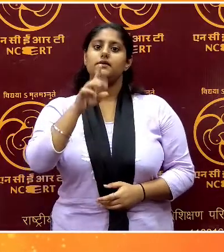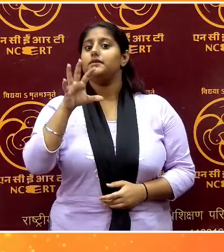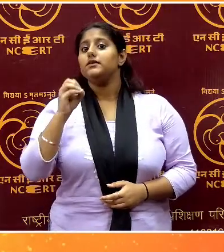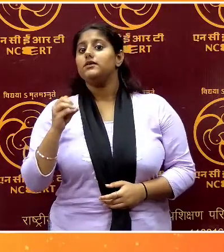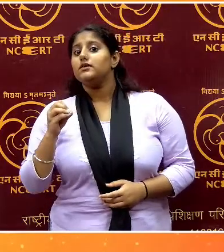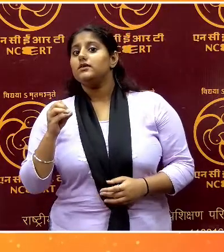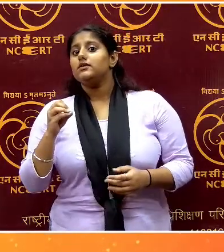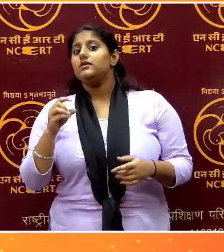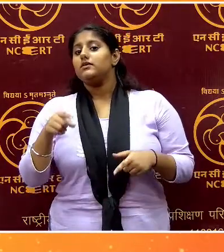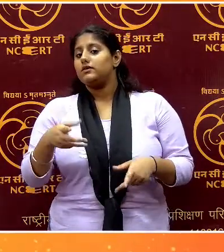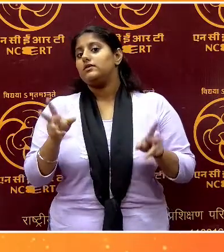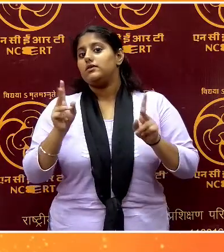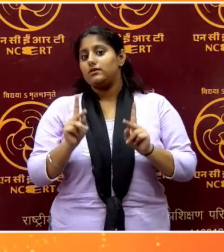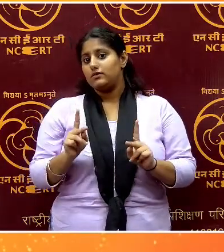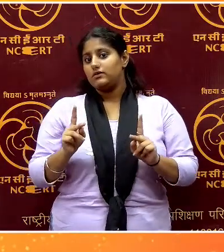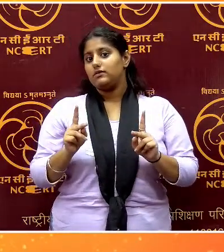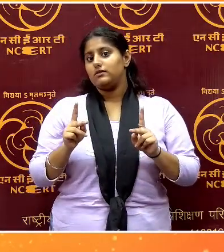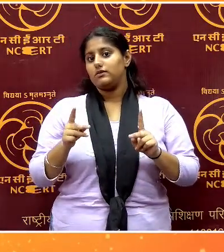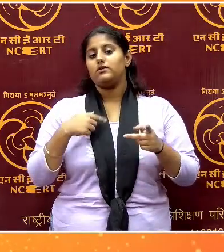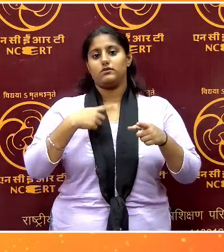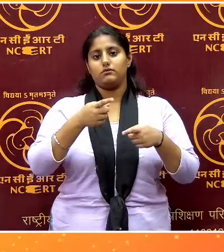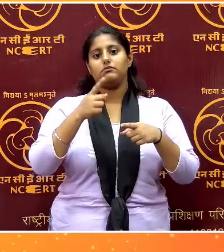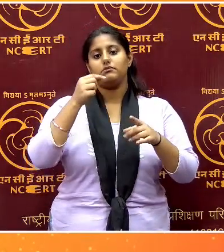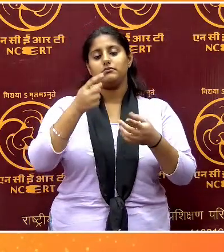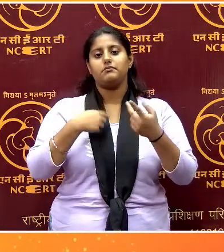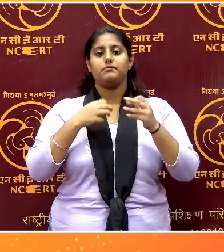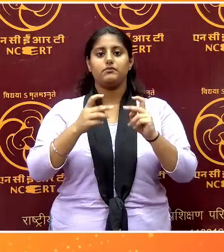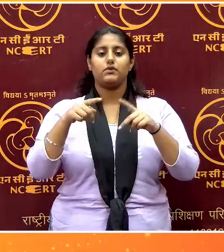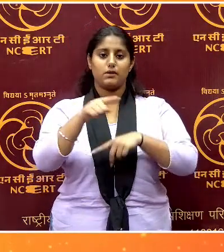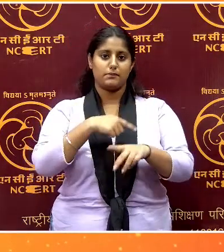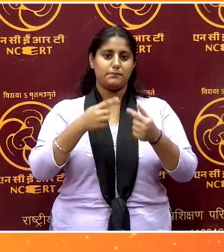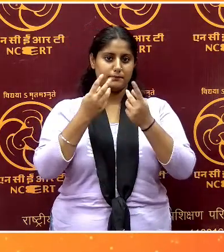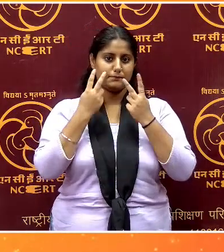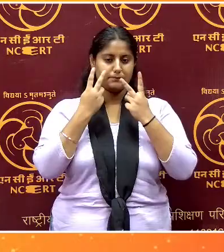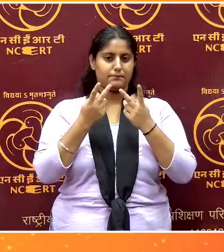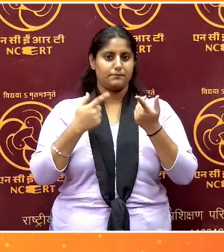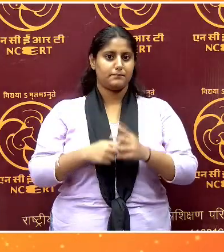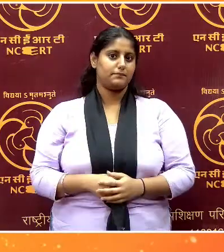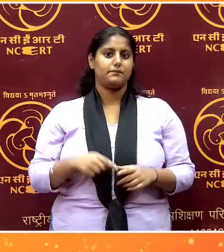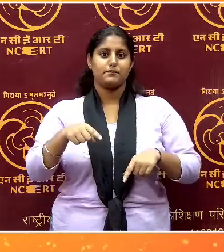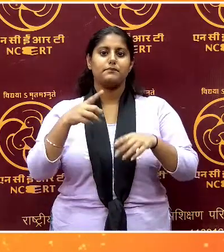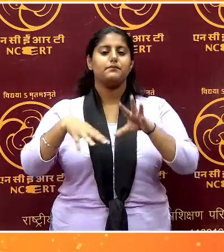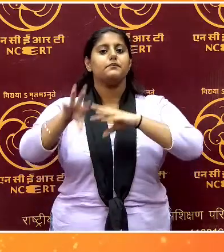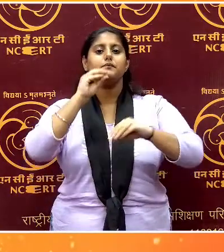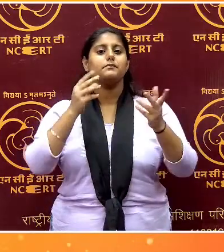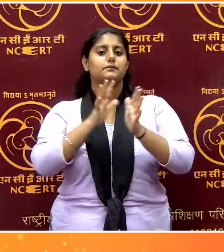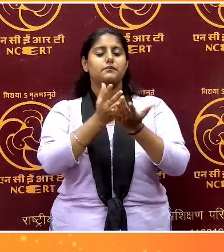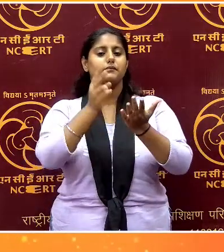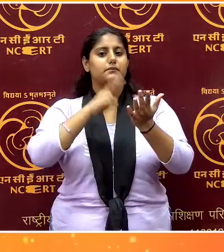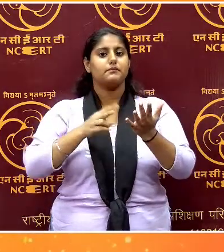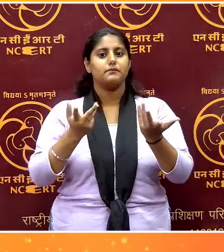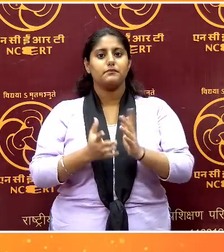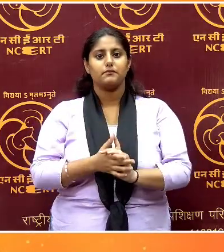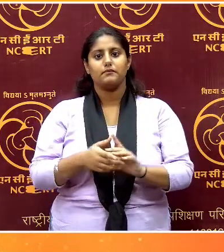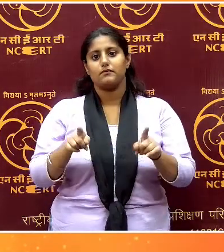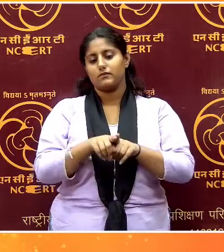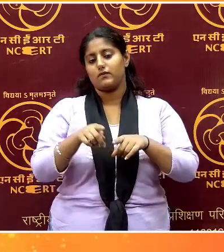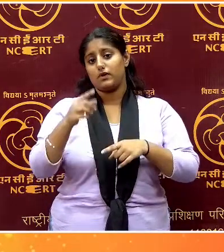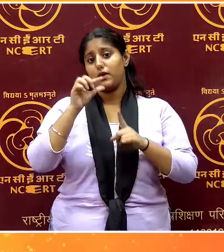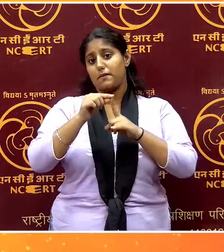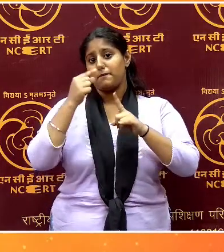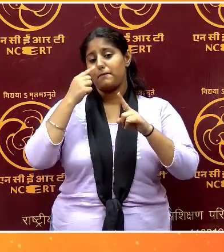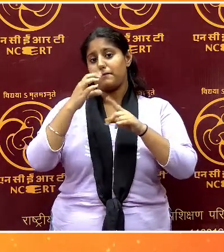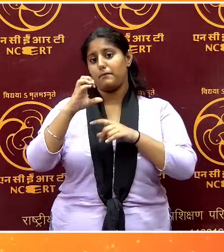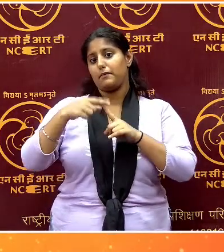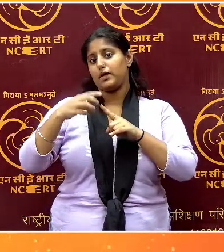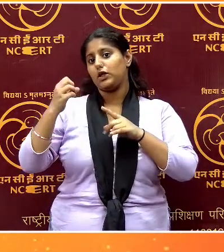we have Rose and Croton. Yes, now, ma'am. let us look into the summary What here. we read today. Yes. Pictographs are a very nice